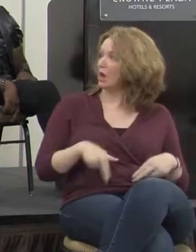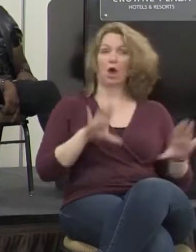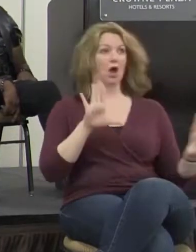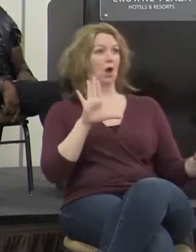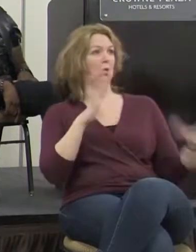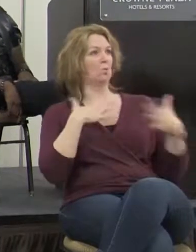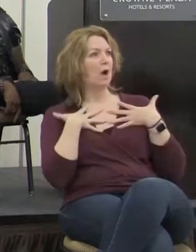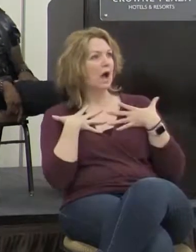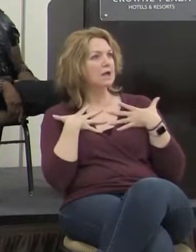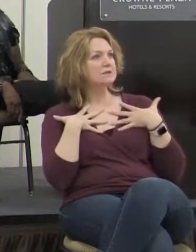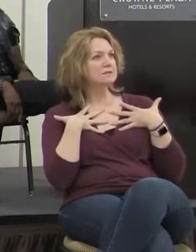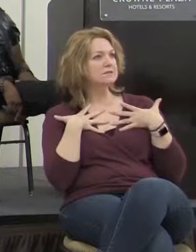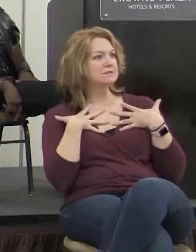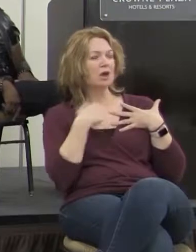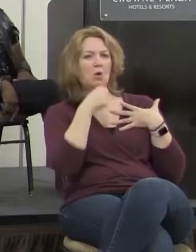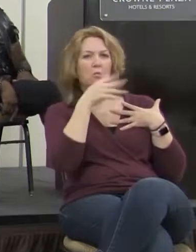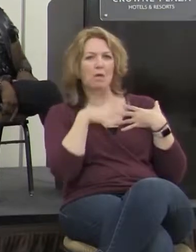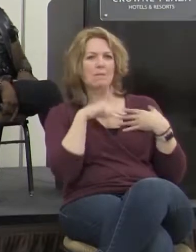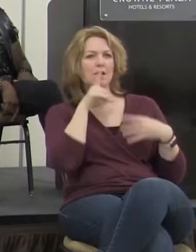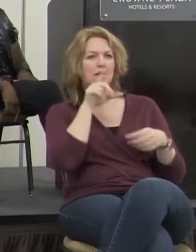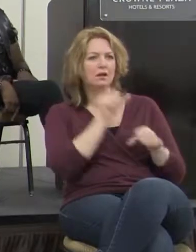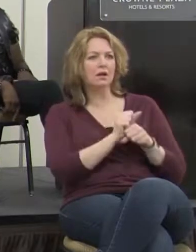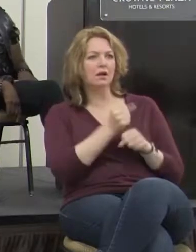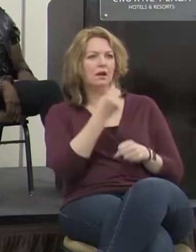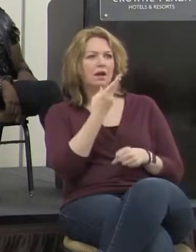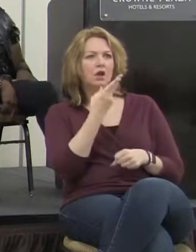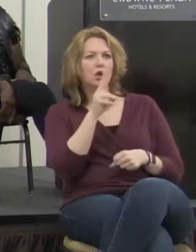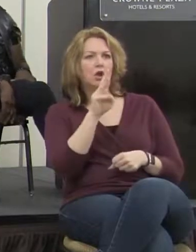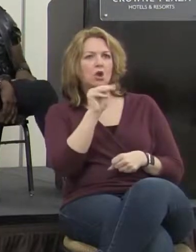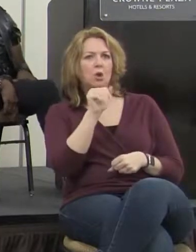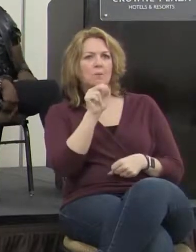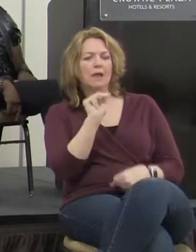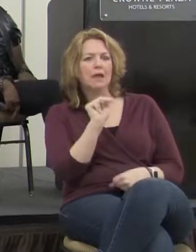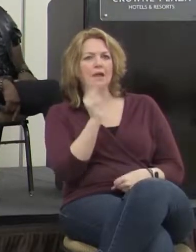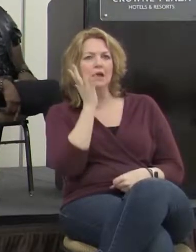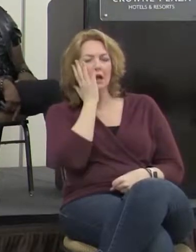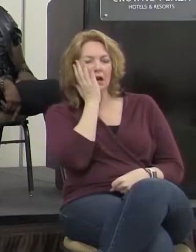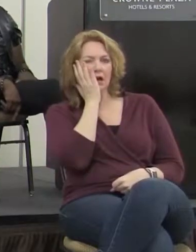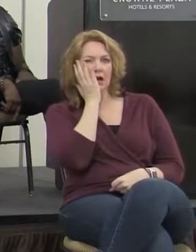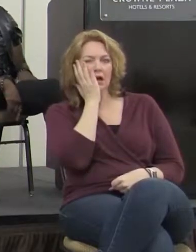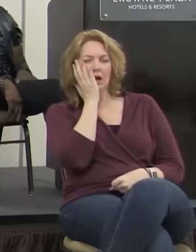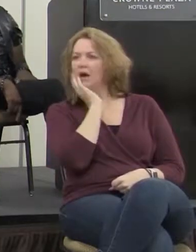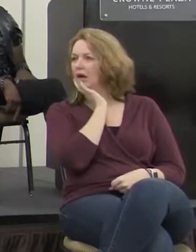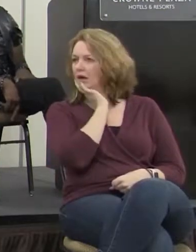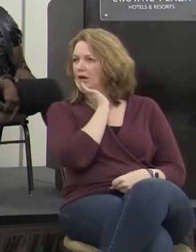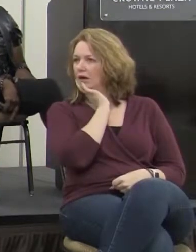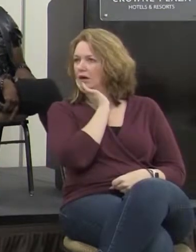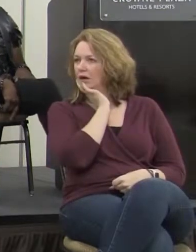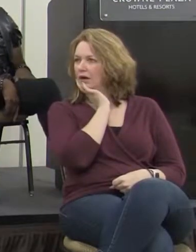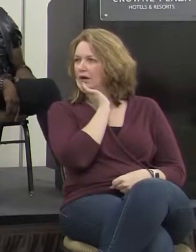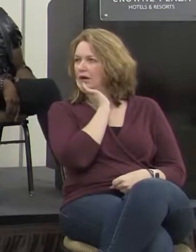women are humans. I know that is a shock. I know that is a shock to some people.